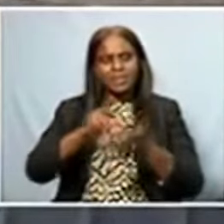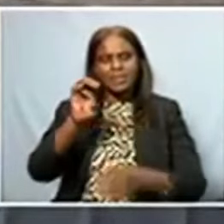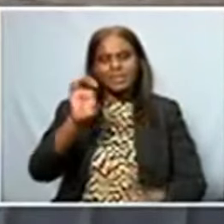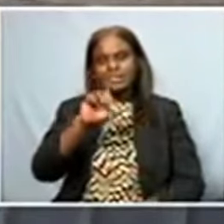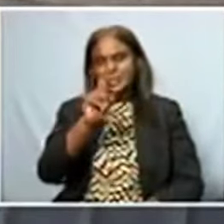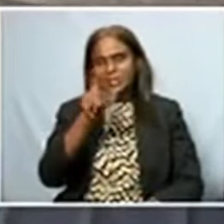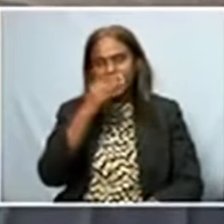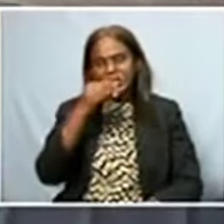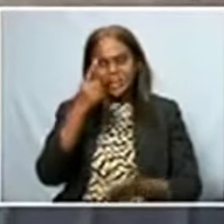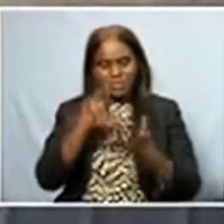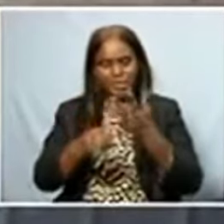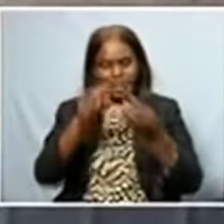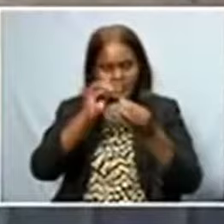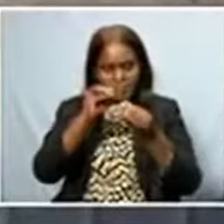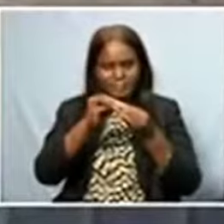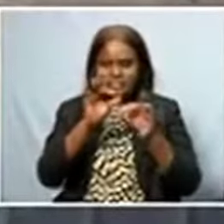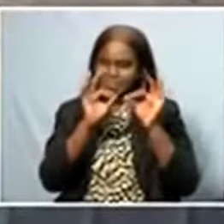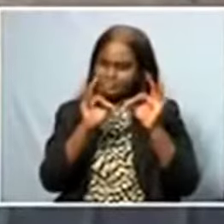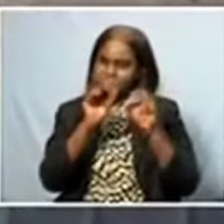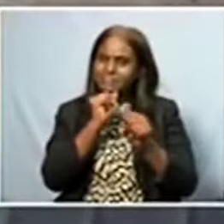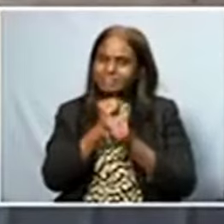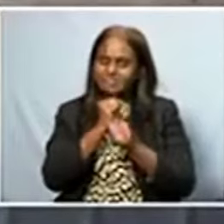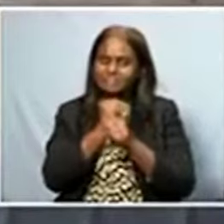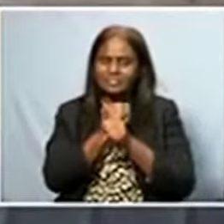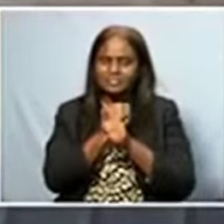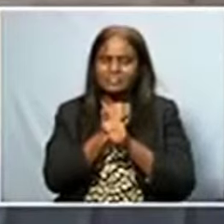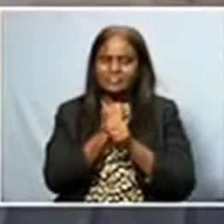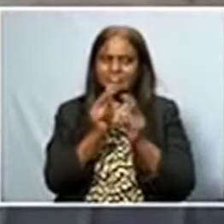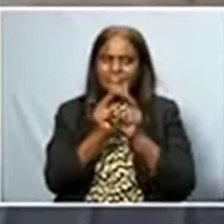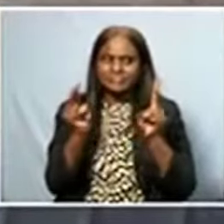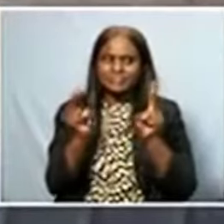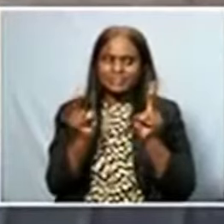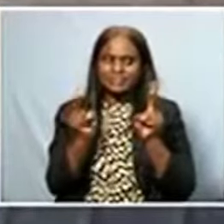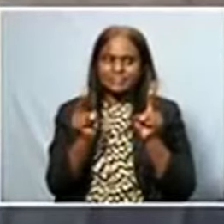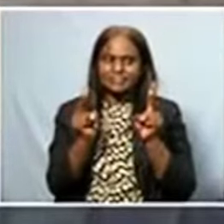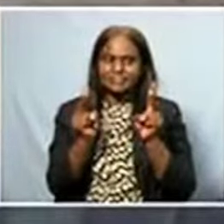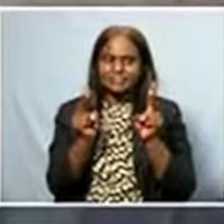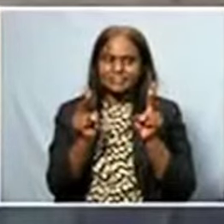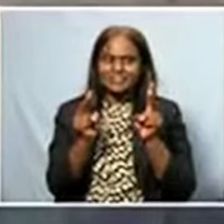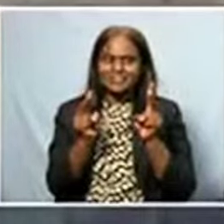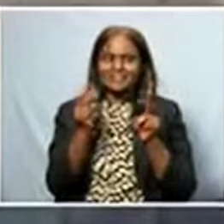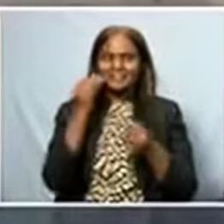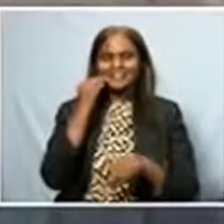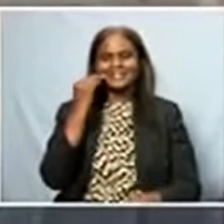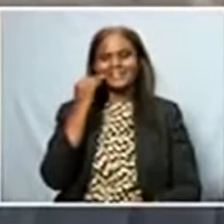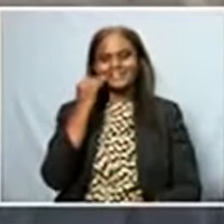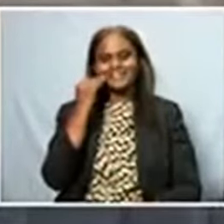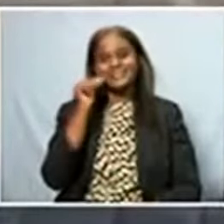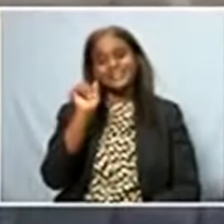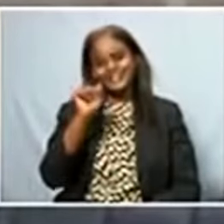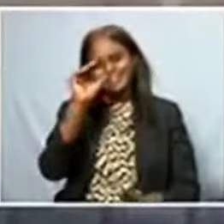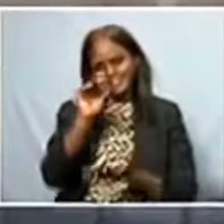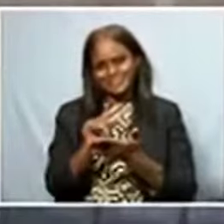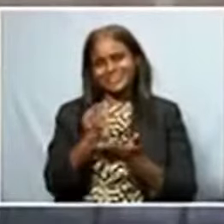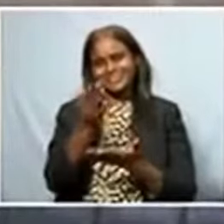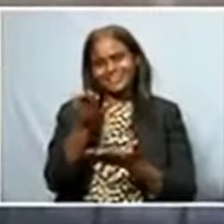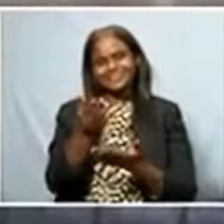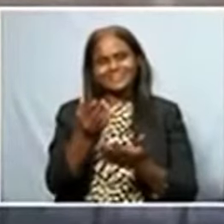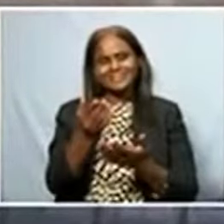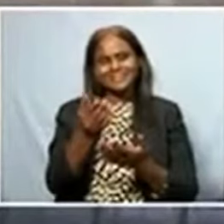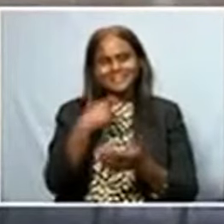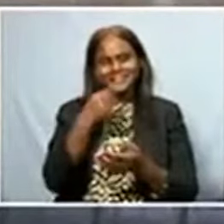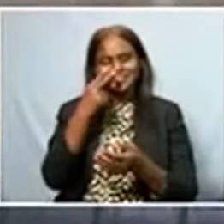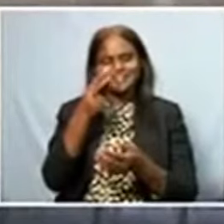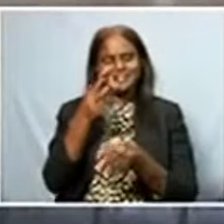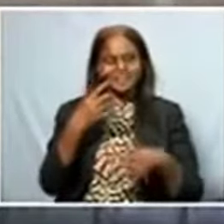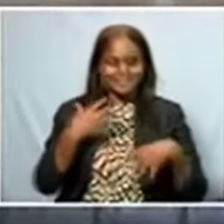commissioner should do a proper job so that the turnover can be reduced. I can see a lot